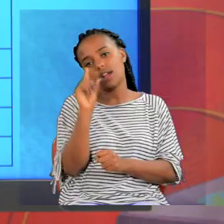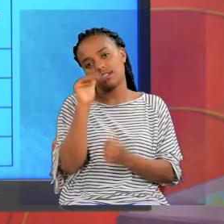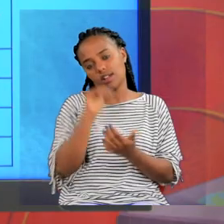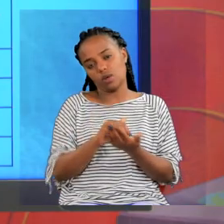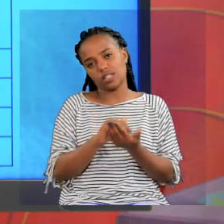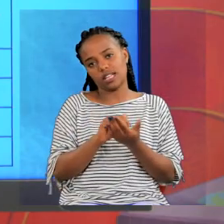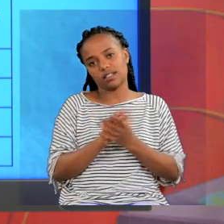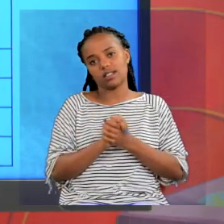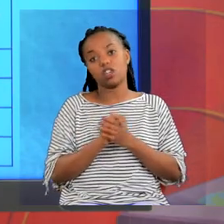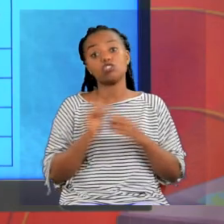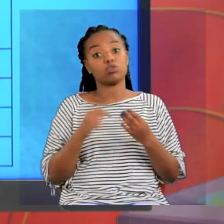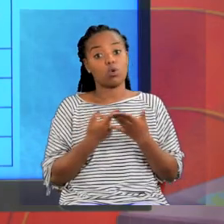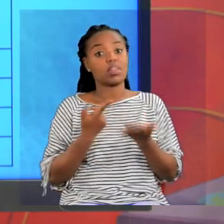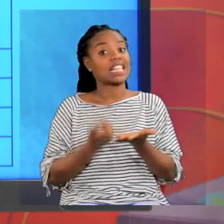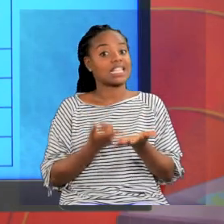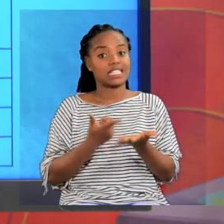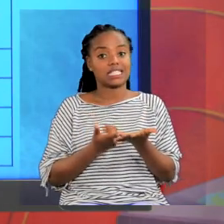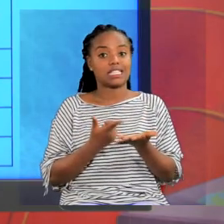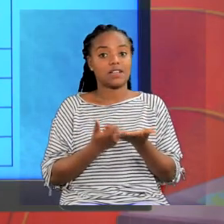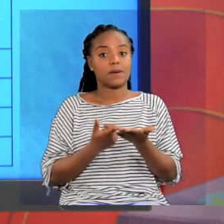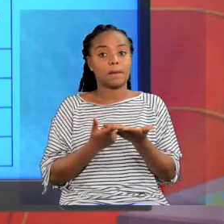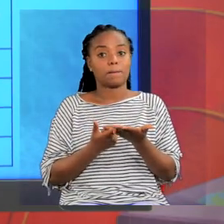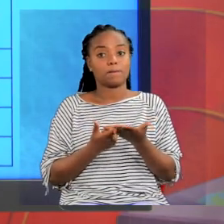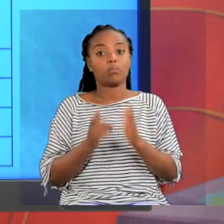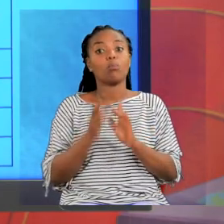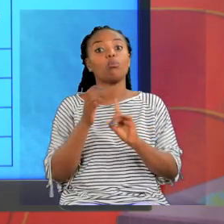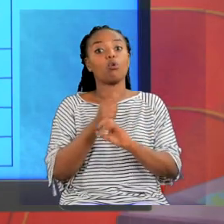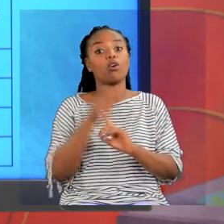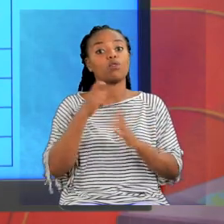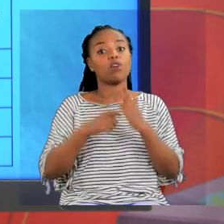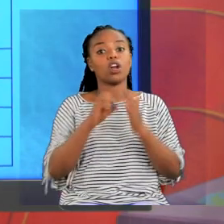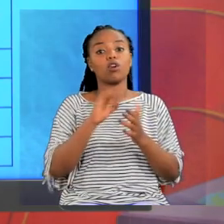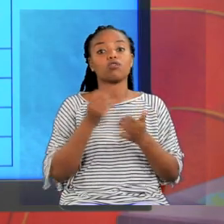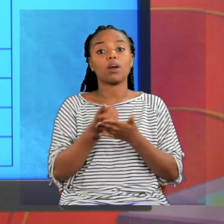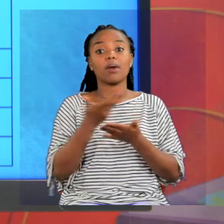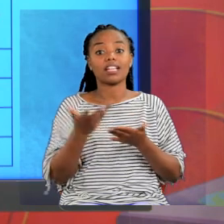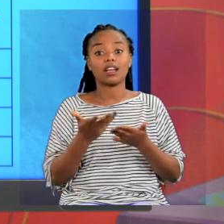1,000. So this will be the book value of the